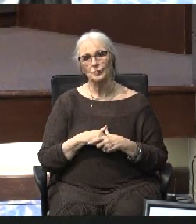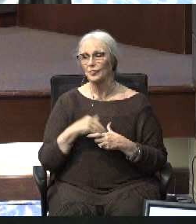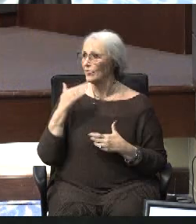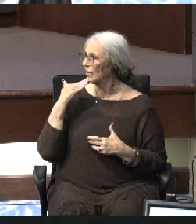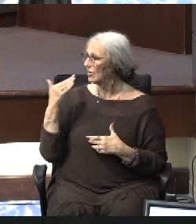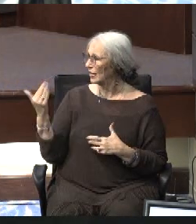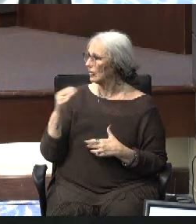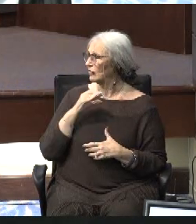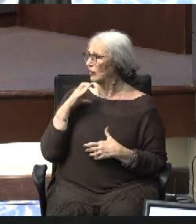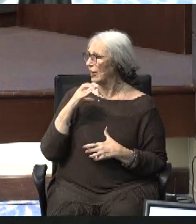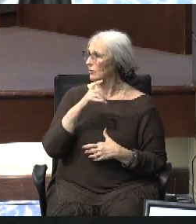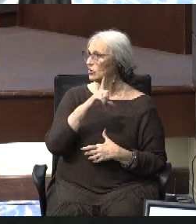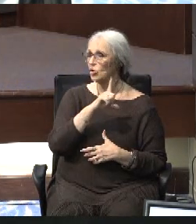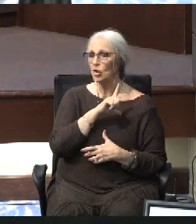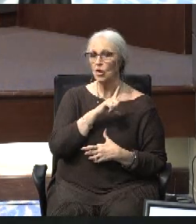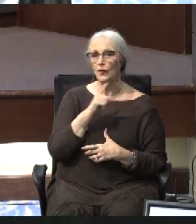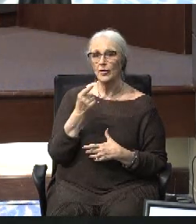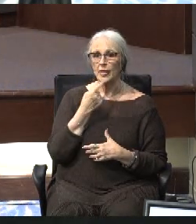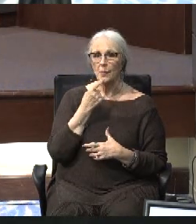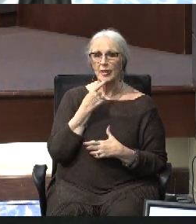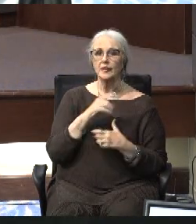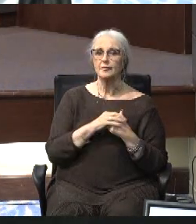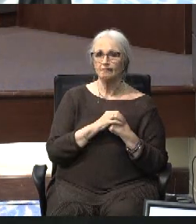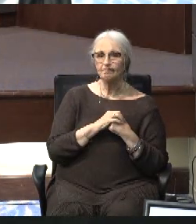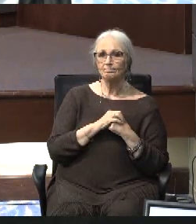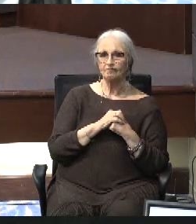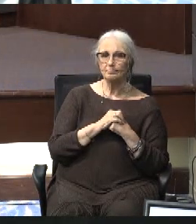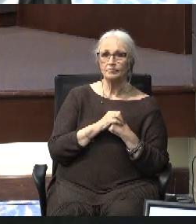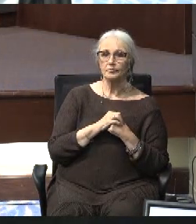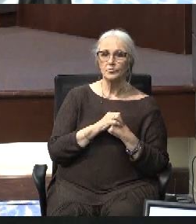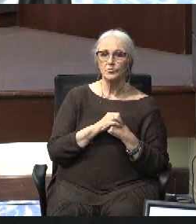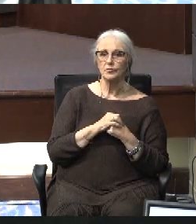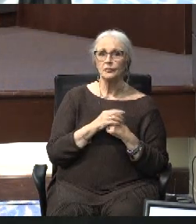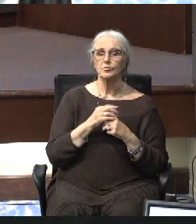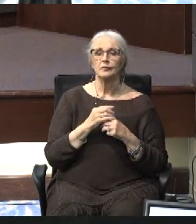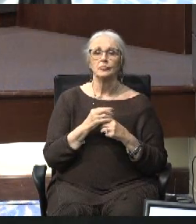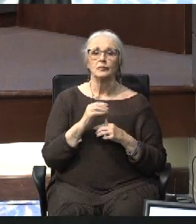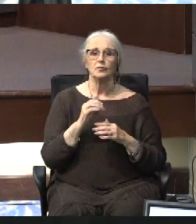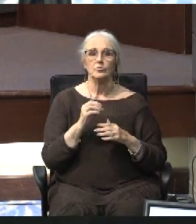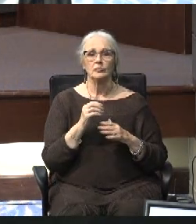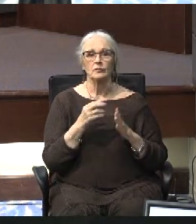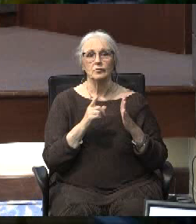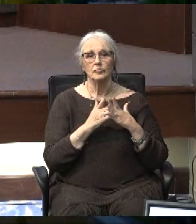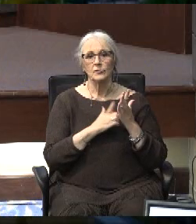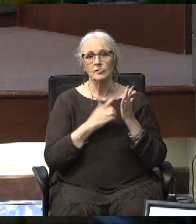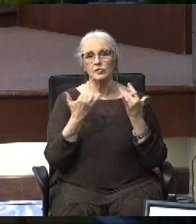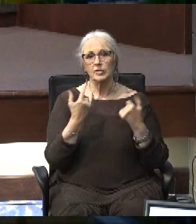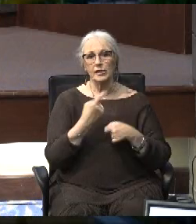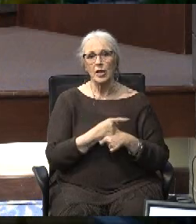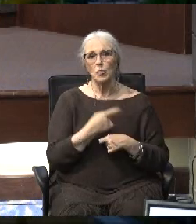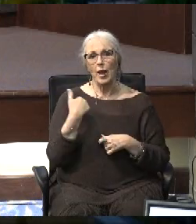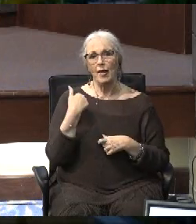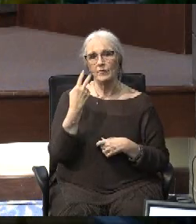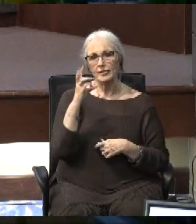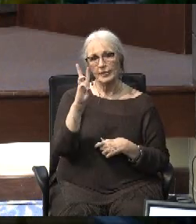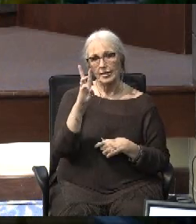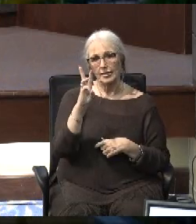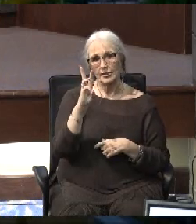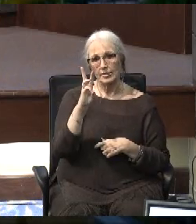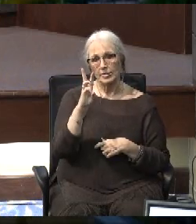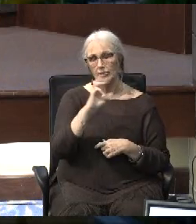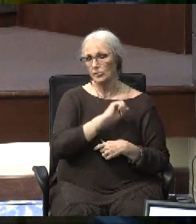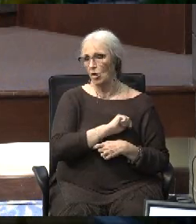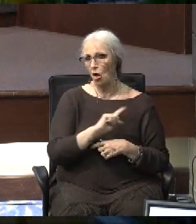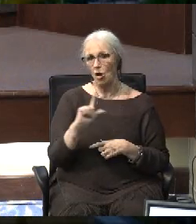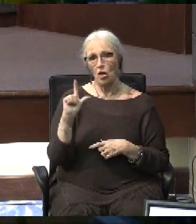Thanks, council members, for those comments. On ordinance today, we have 6 ordinances on the agenda. They are